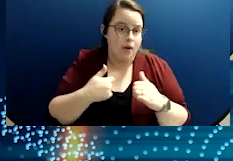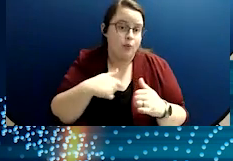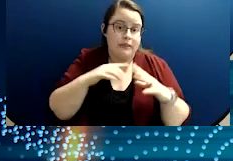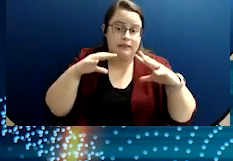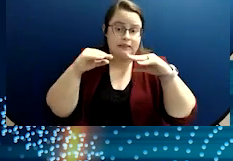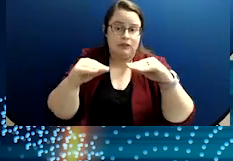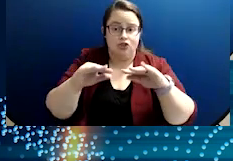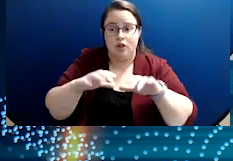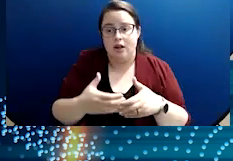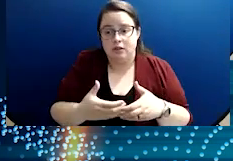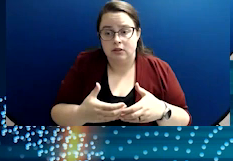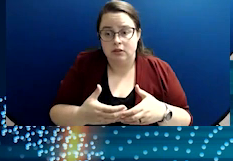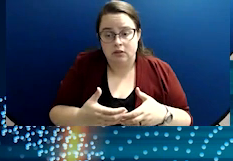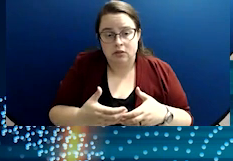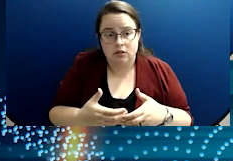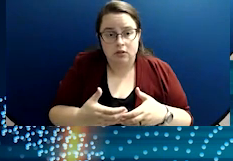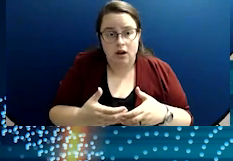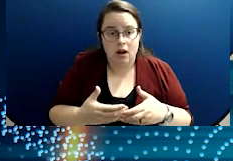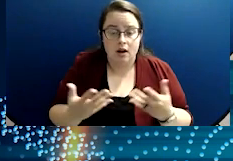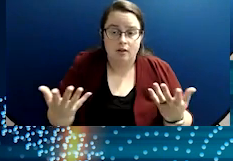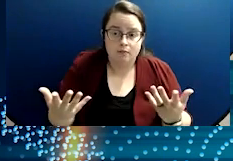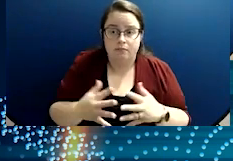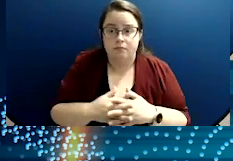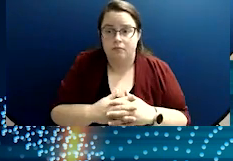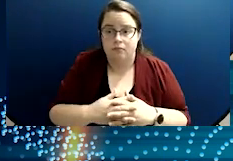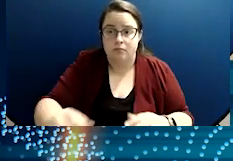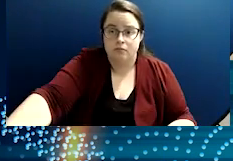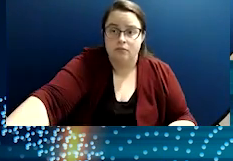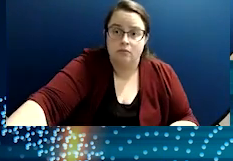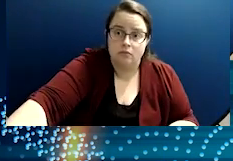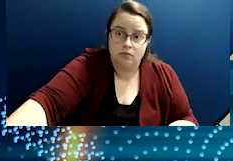and right. And so